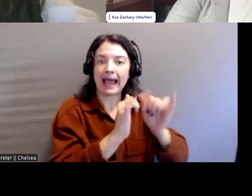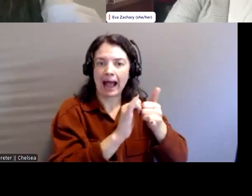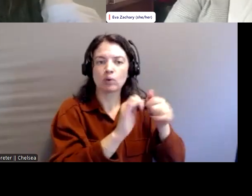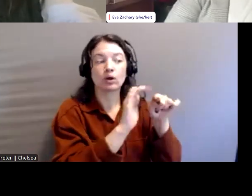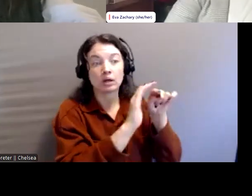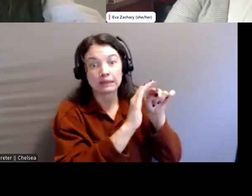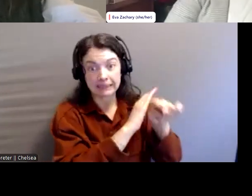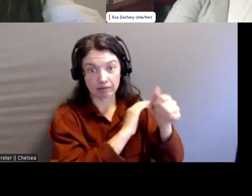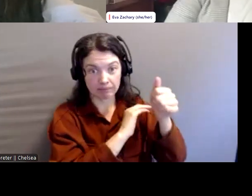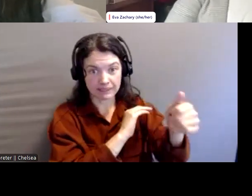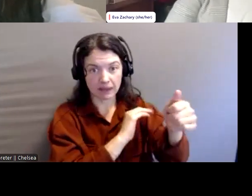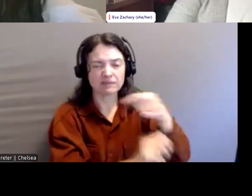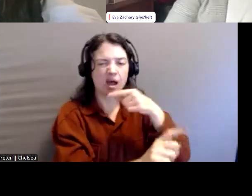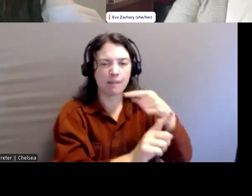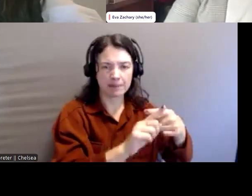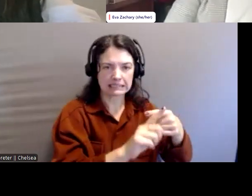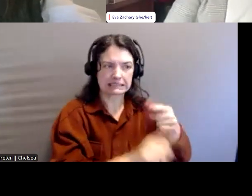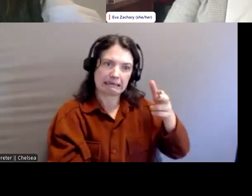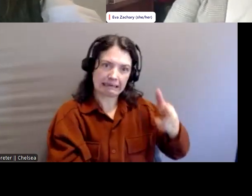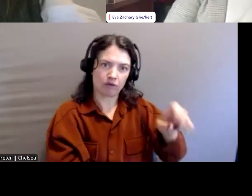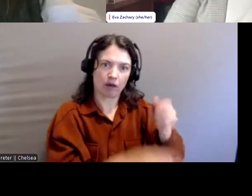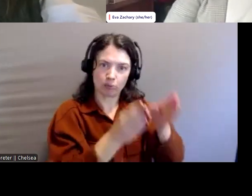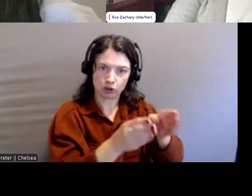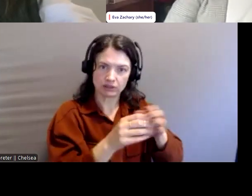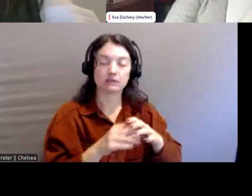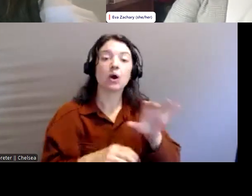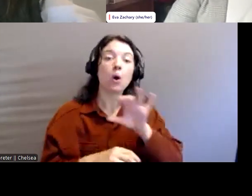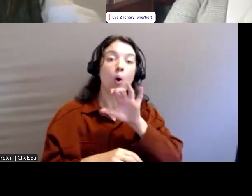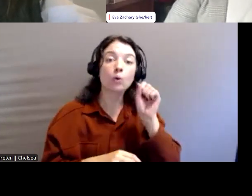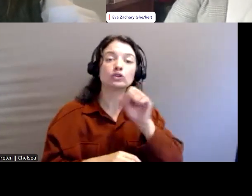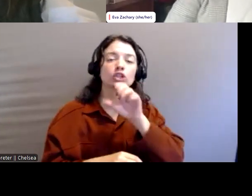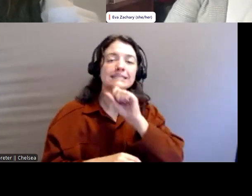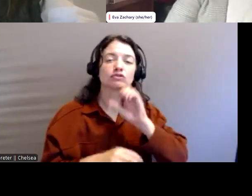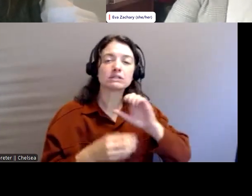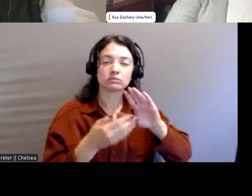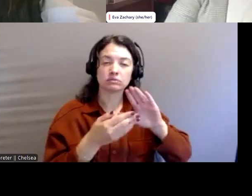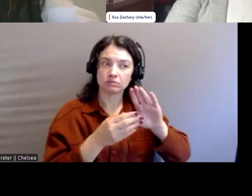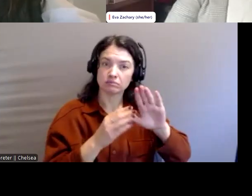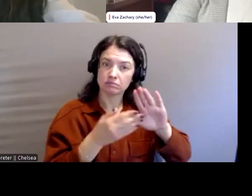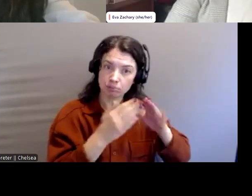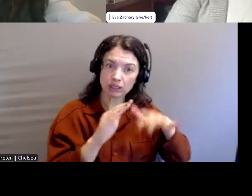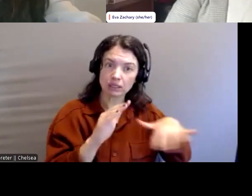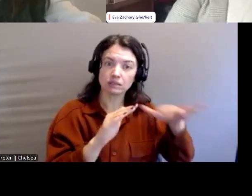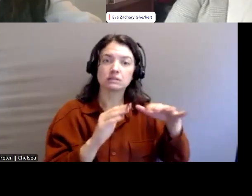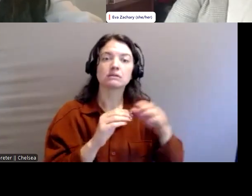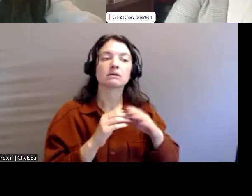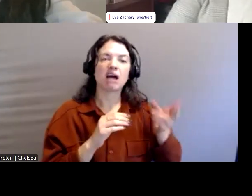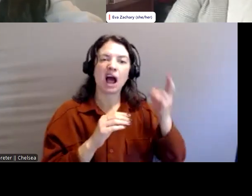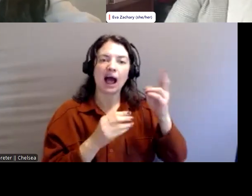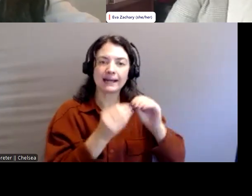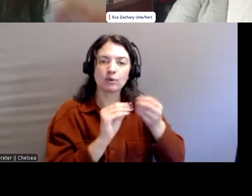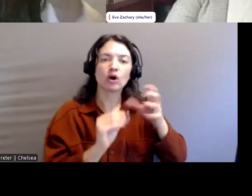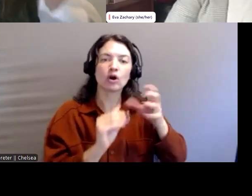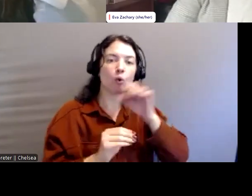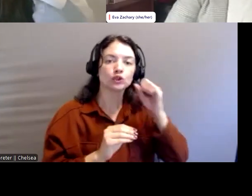homicide. And again, in the older populations, we do see there's a higher number of older generations